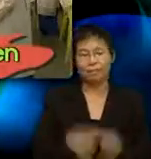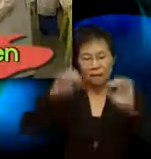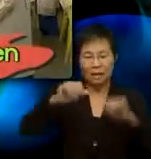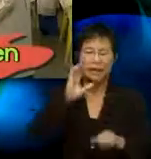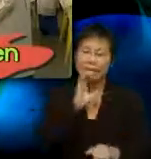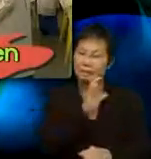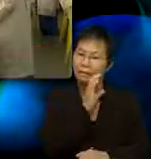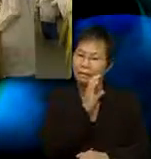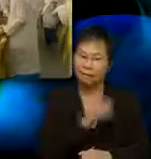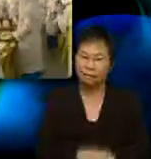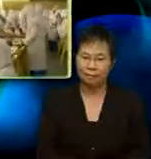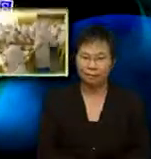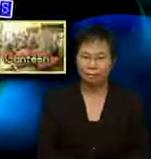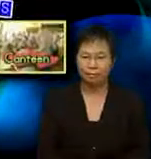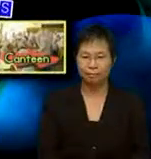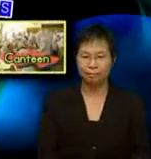Canteen,